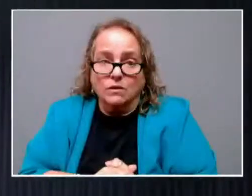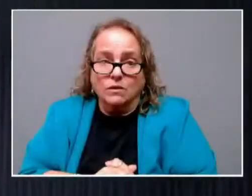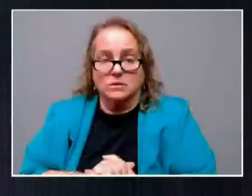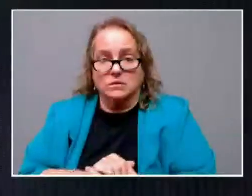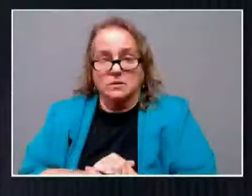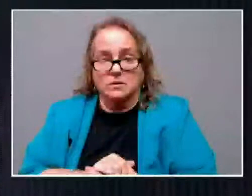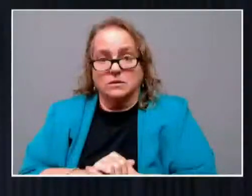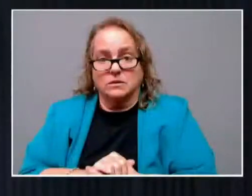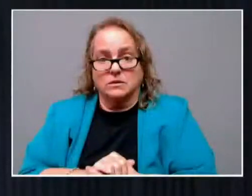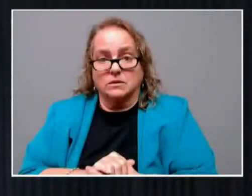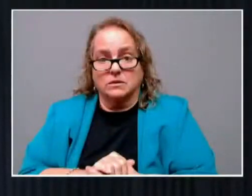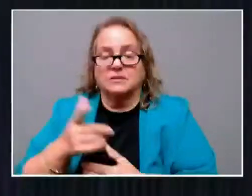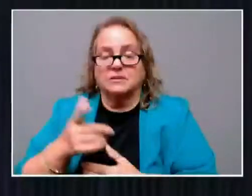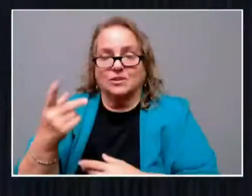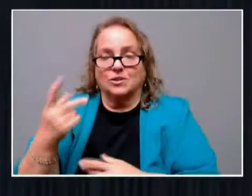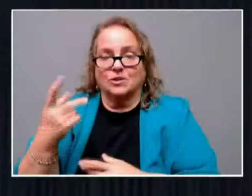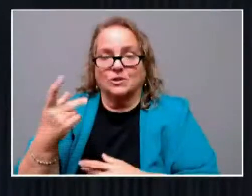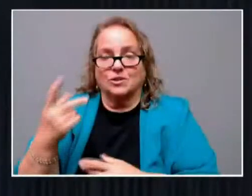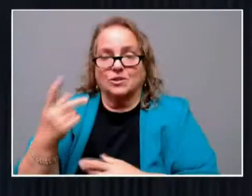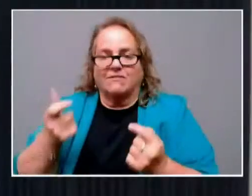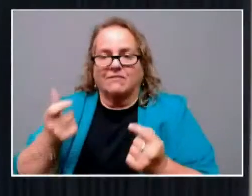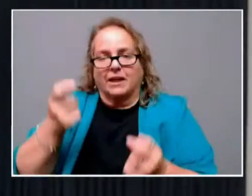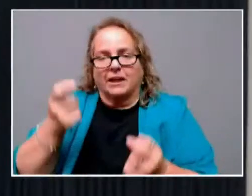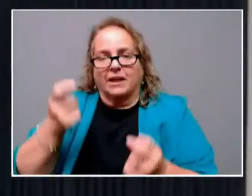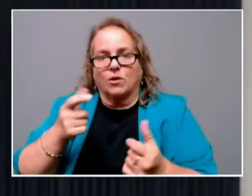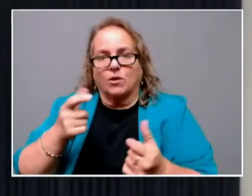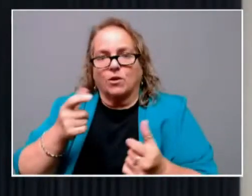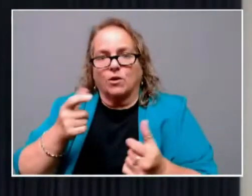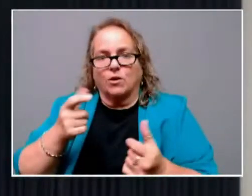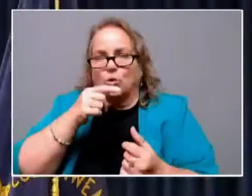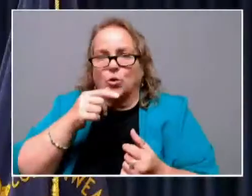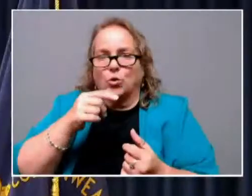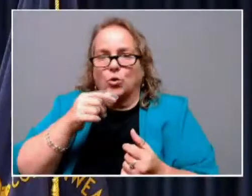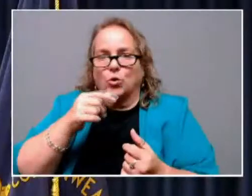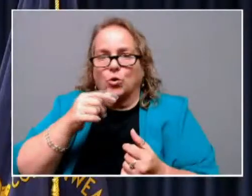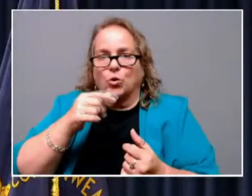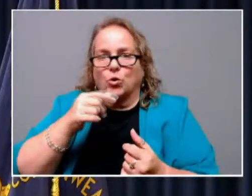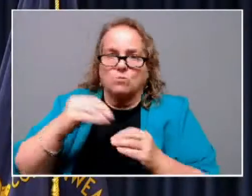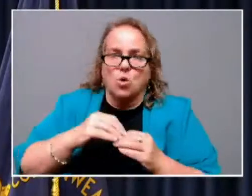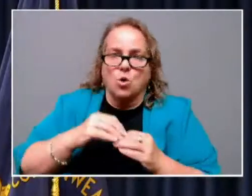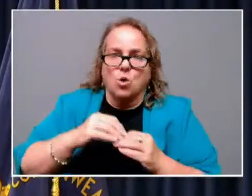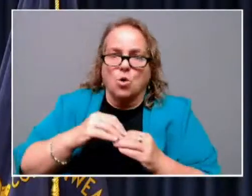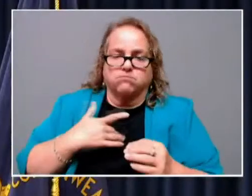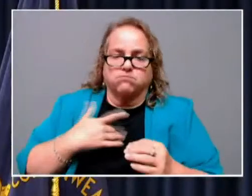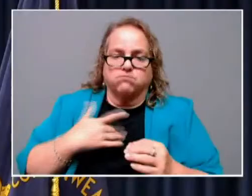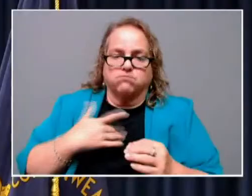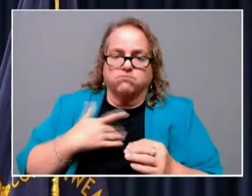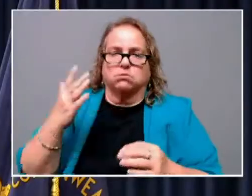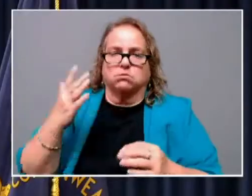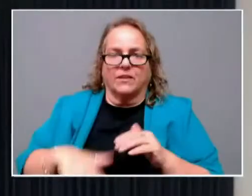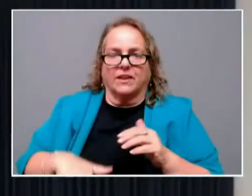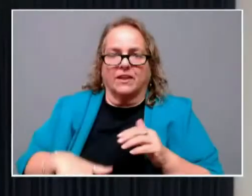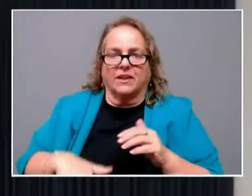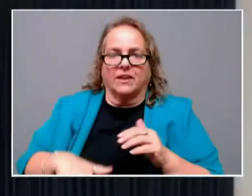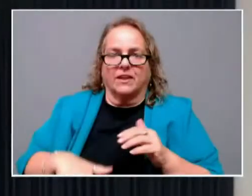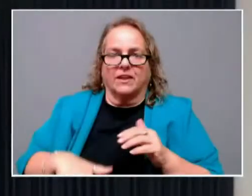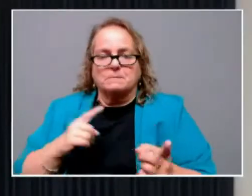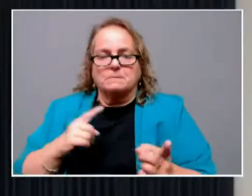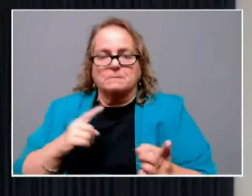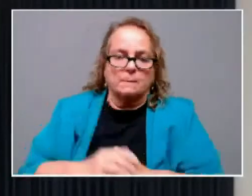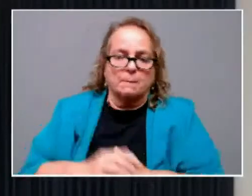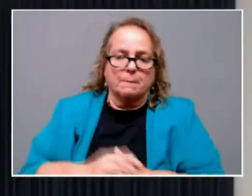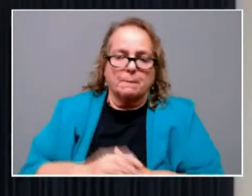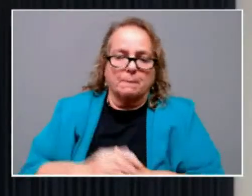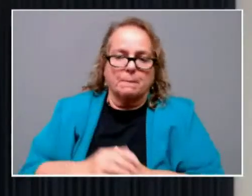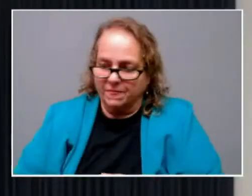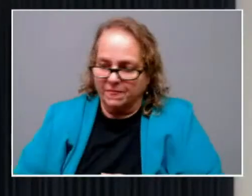We flip a coin over who's more fired up on any of these given days. Catherine. Governor, what's your reaction to the news that the Pfizer vaccine